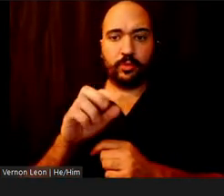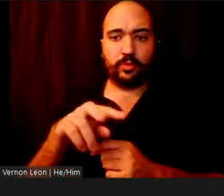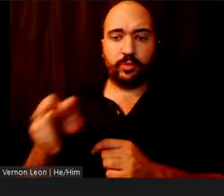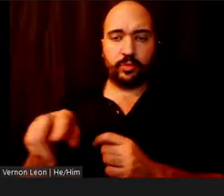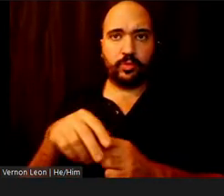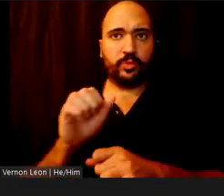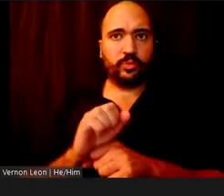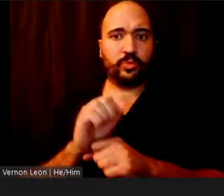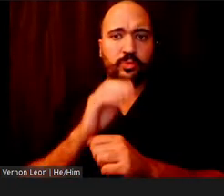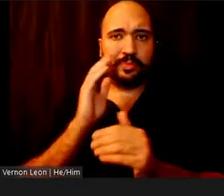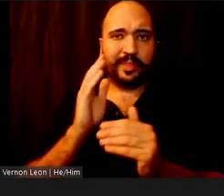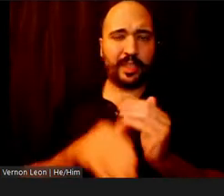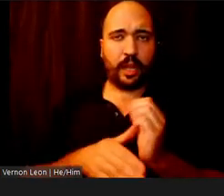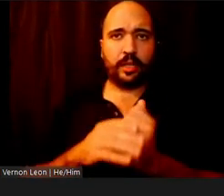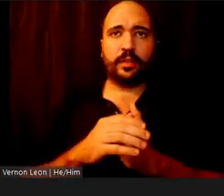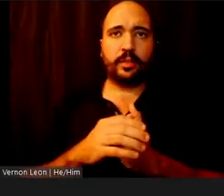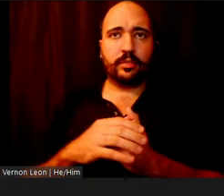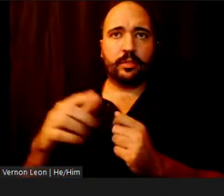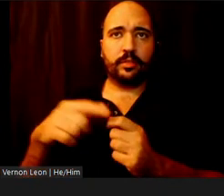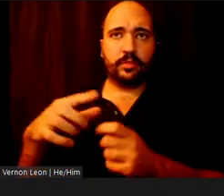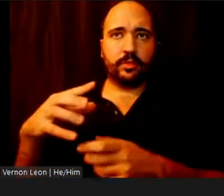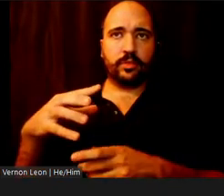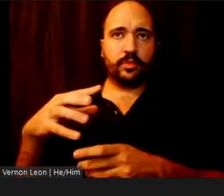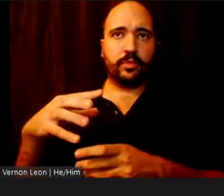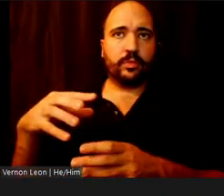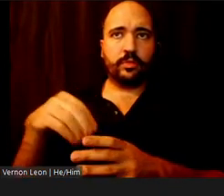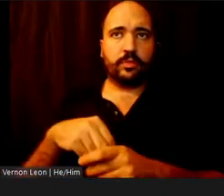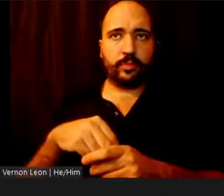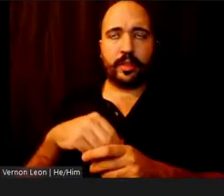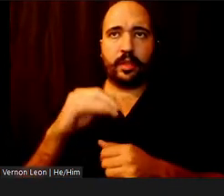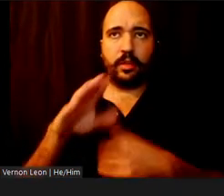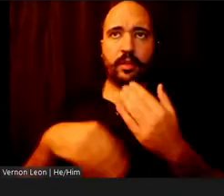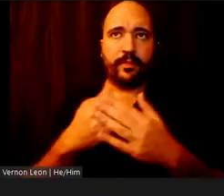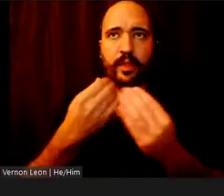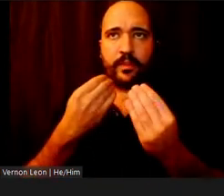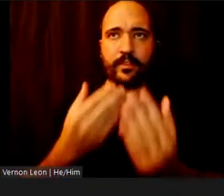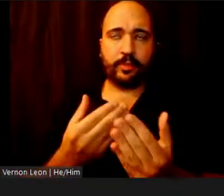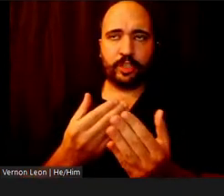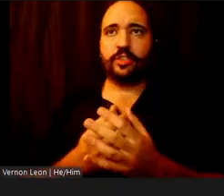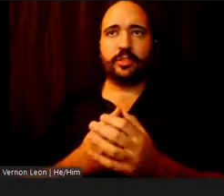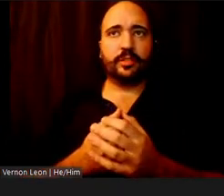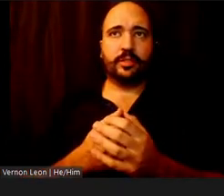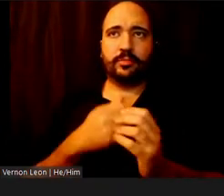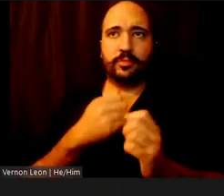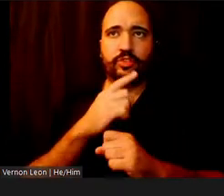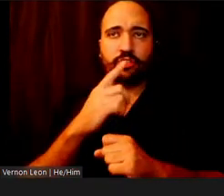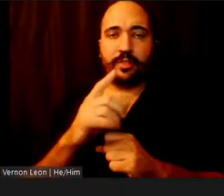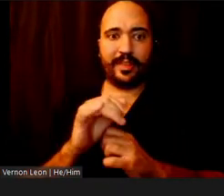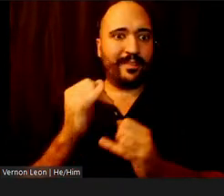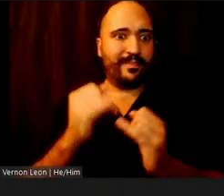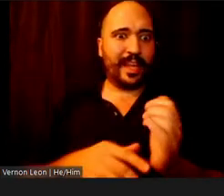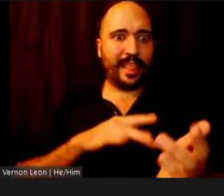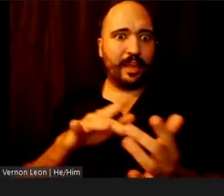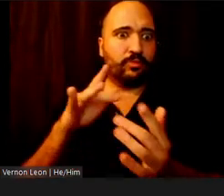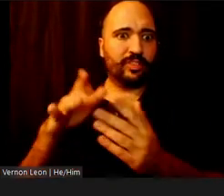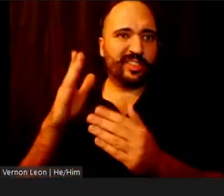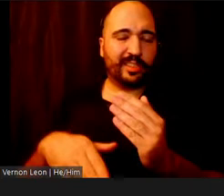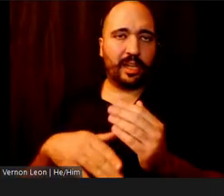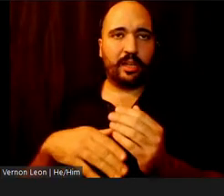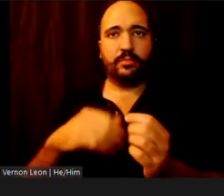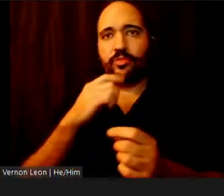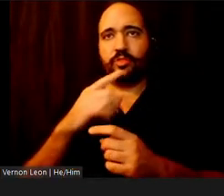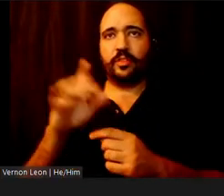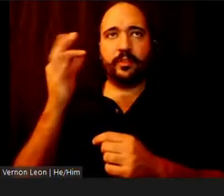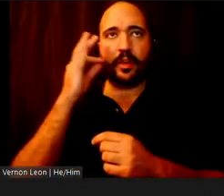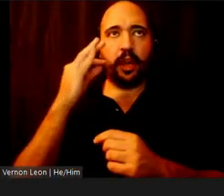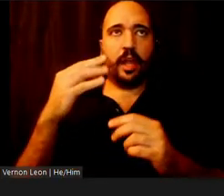the work will be done to incorporate all of that information to make sure that the final outreach is done, and ultimately to have Federal Highway Administration make